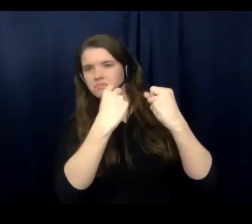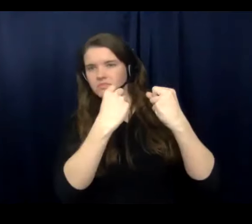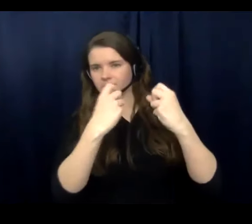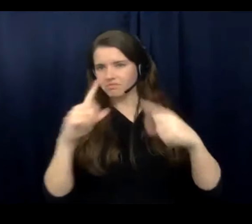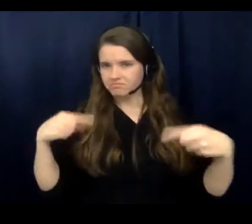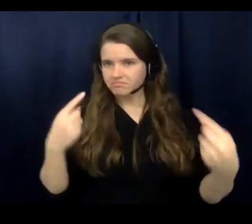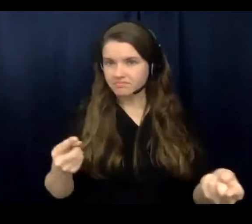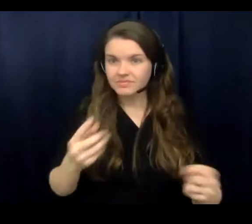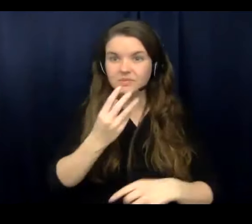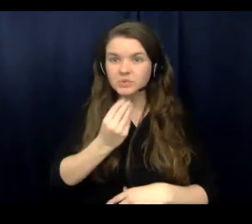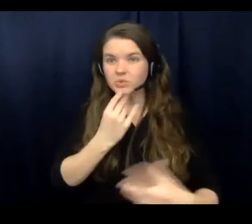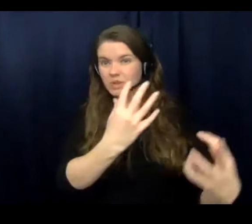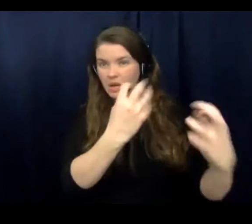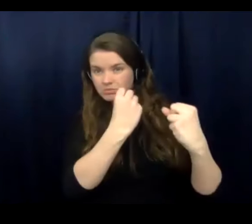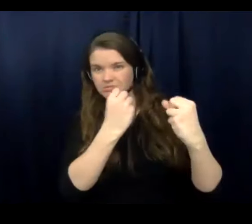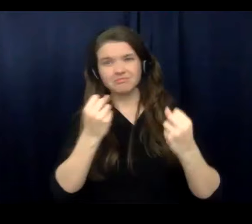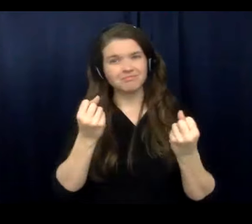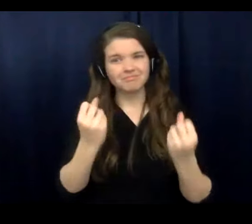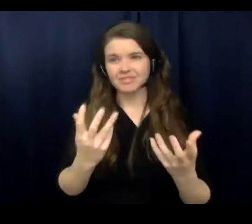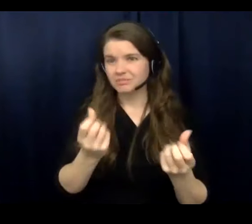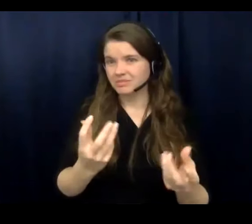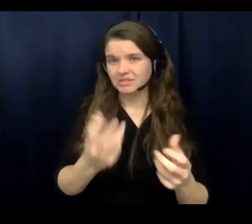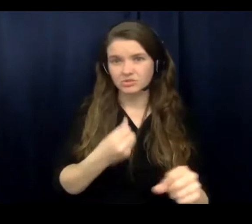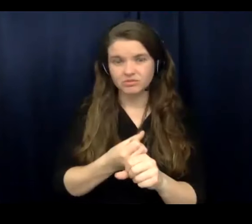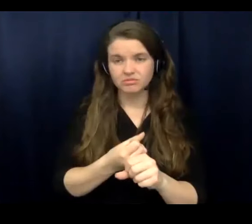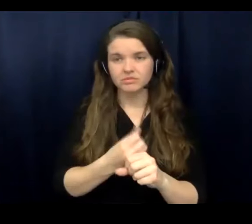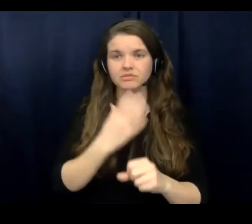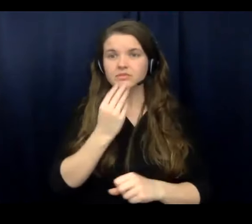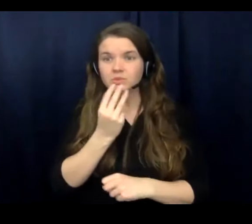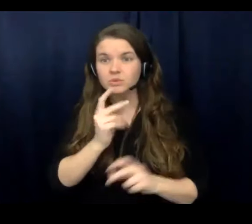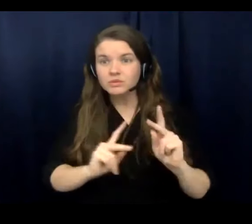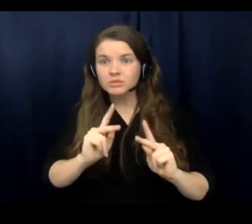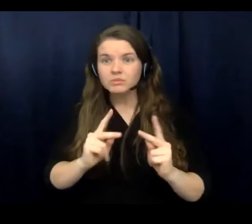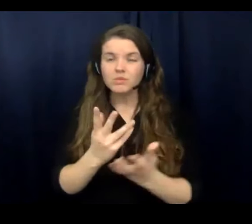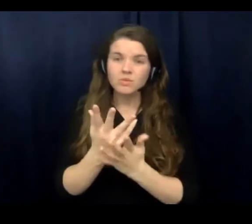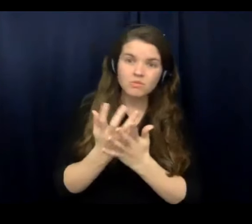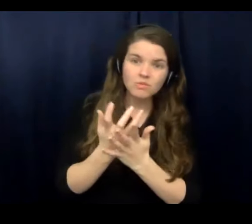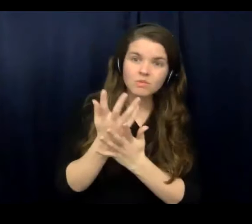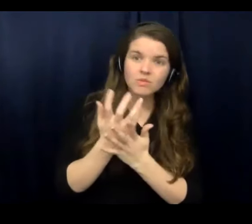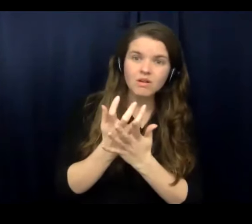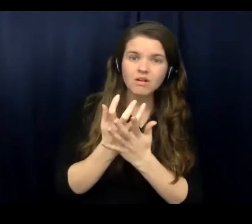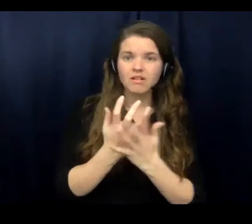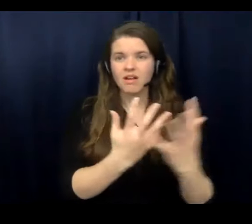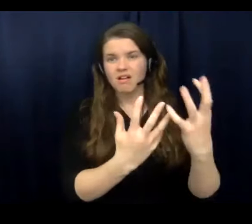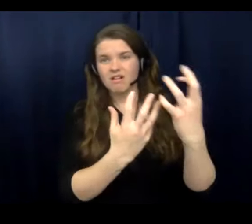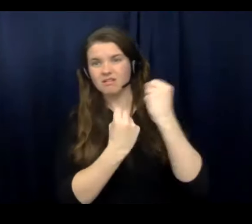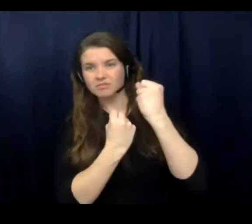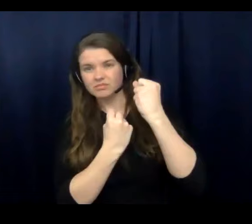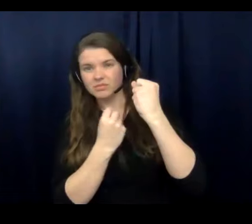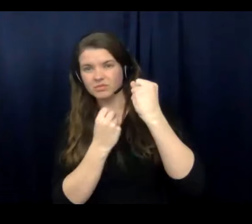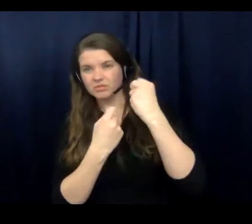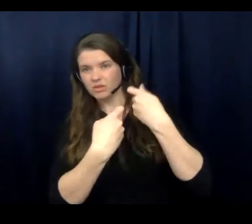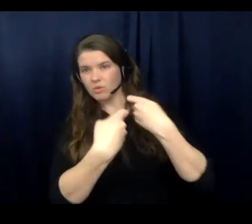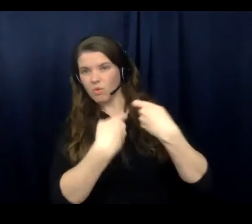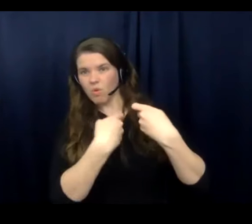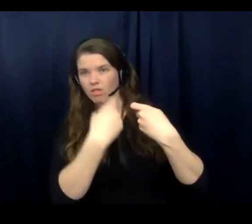for centuries. And they so long to get the tyrannical control of Rome off